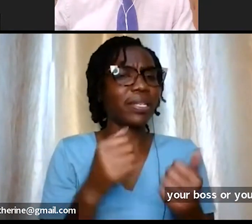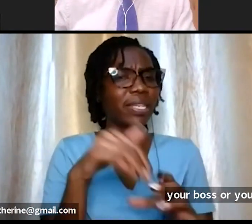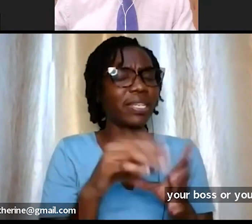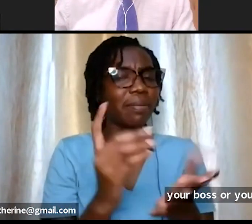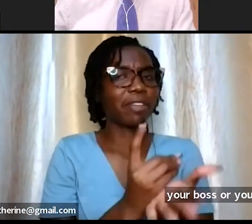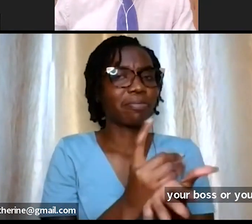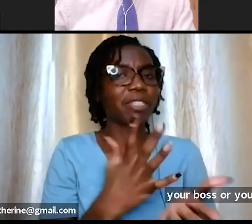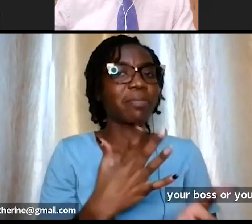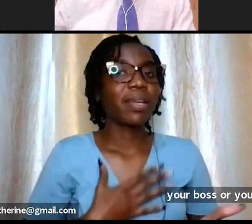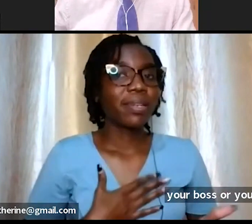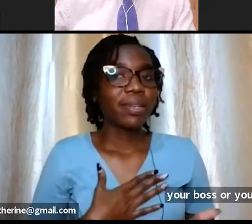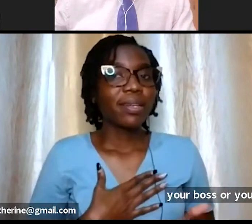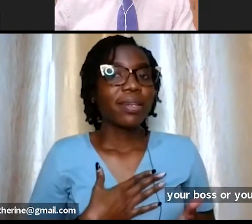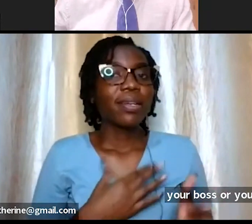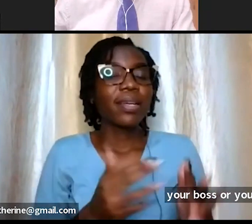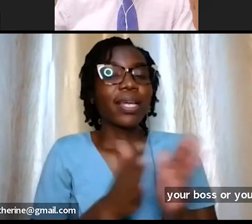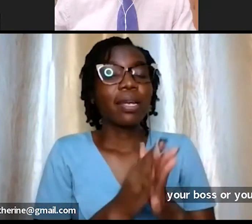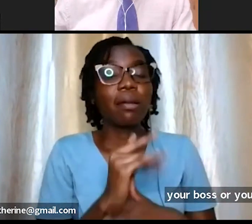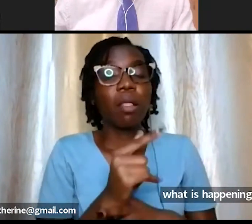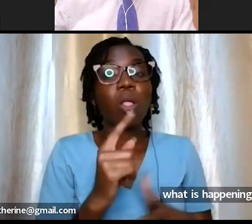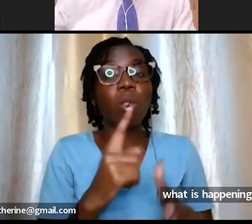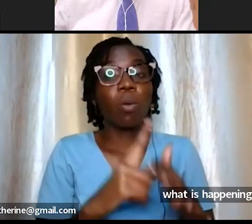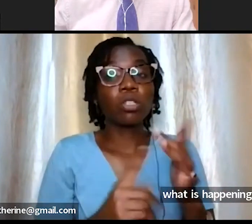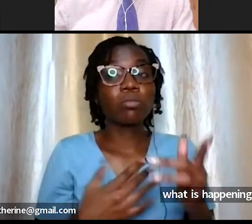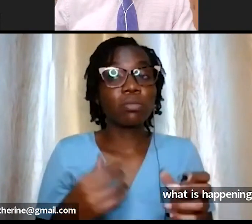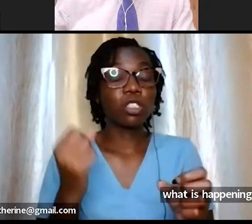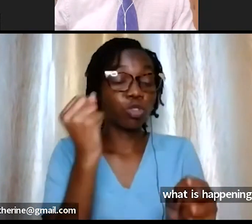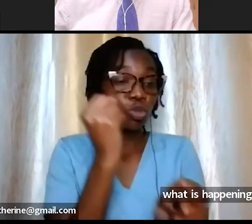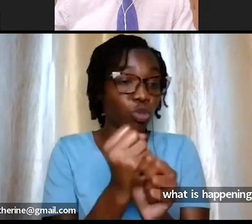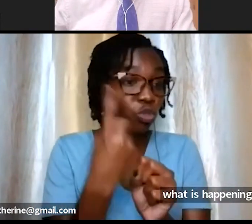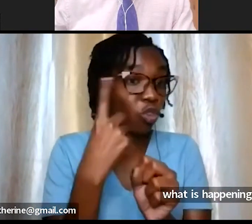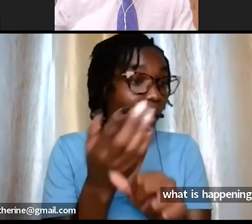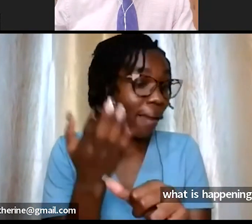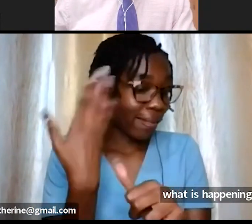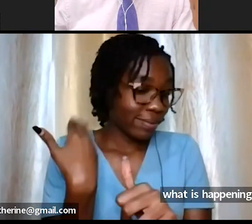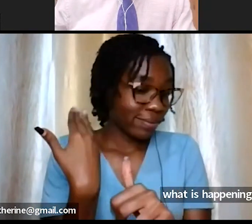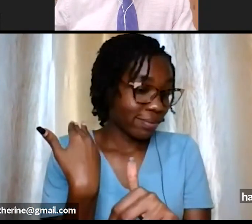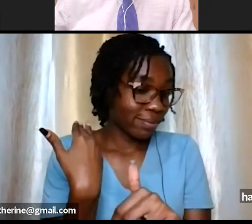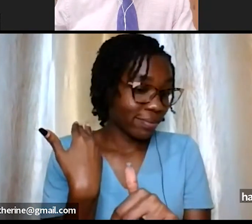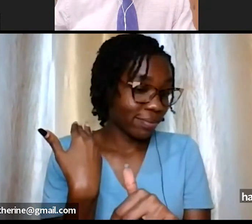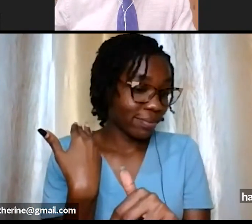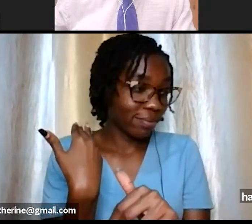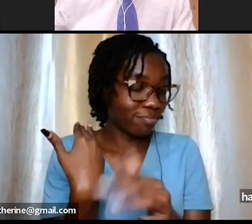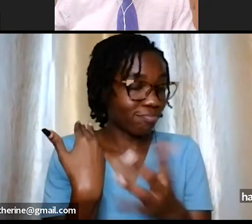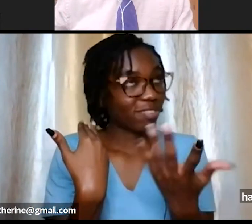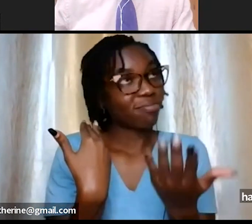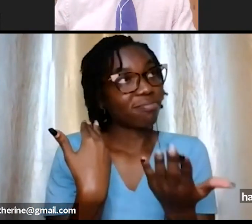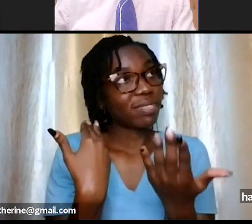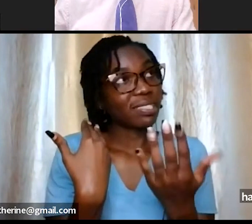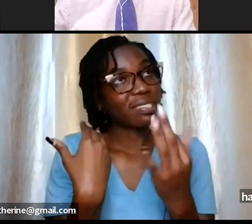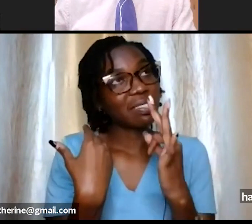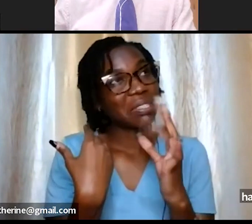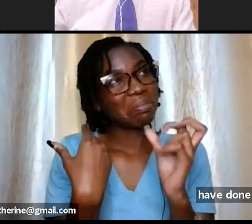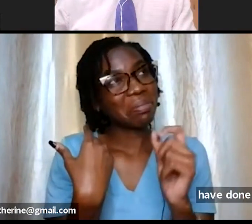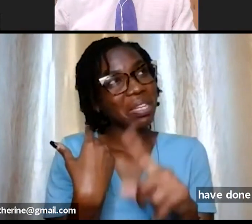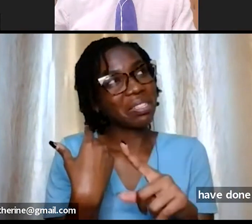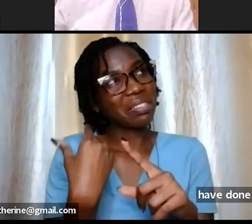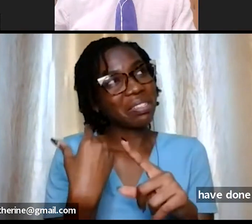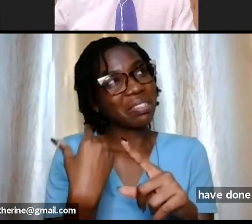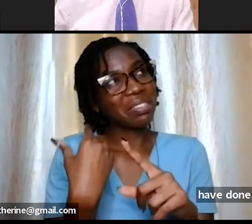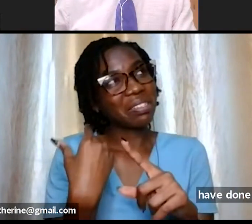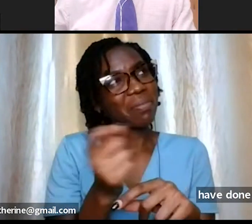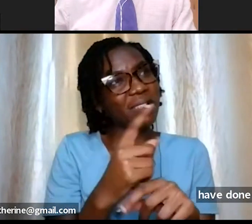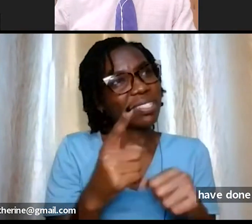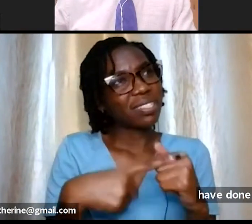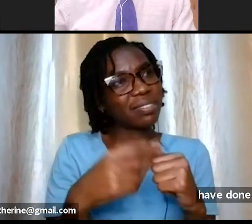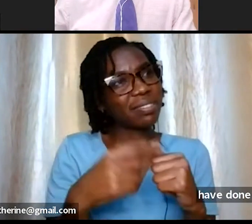department. This is what I have done for the last, say, 3 months or 5 months or 6 months,